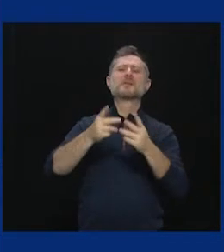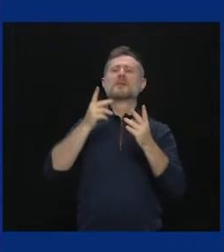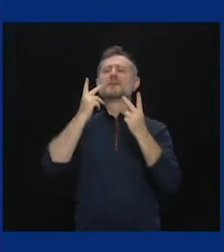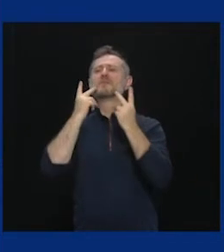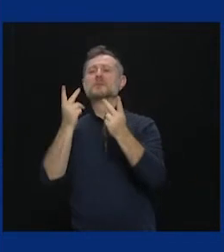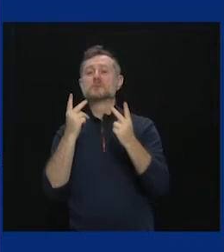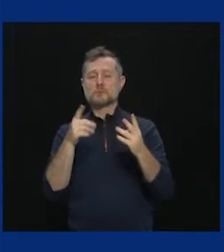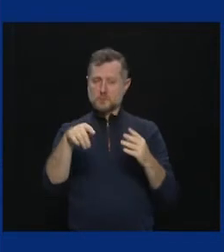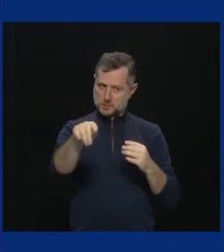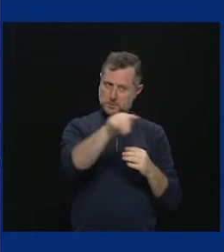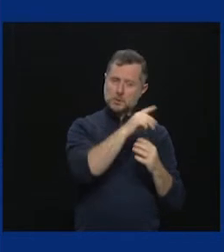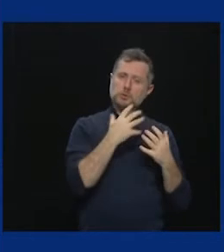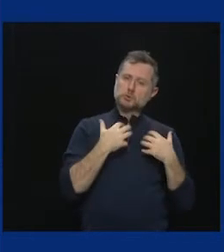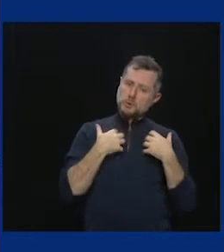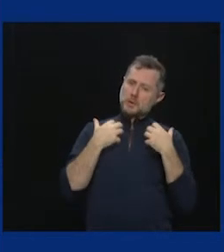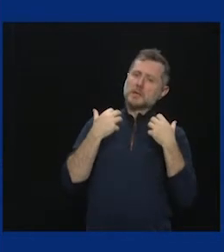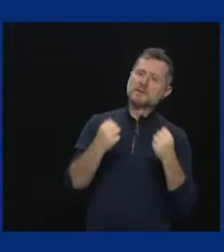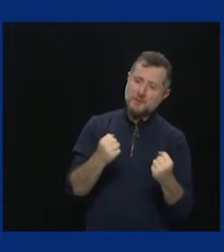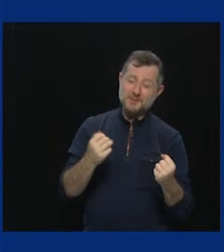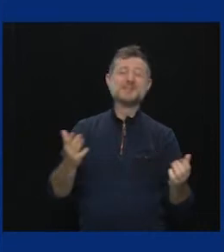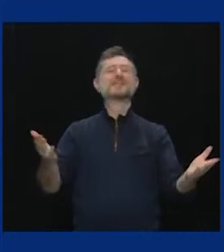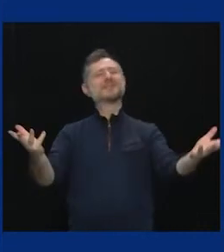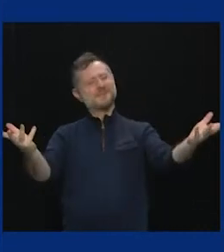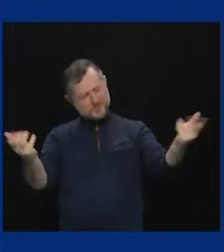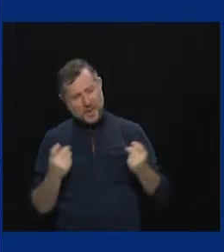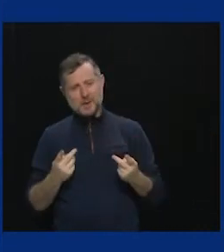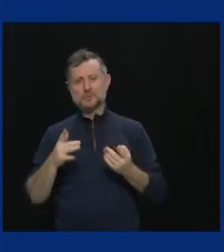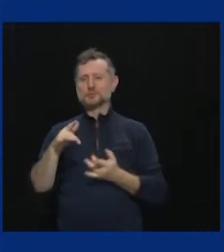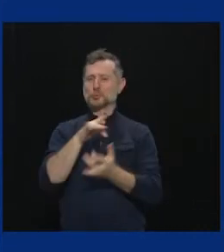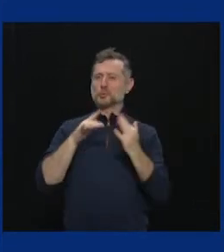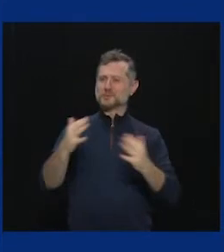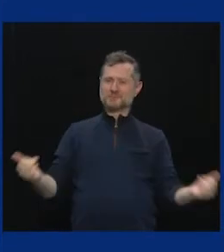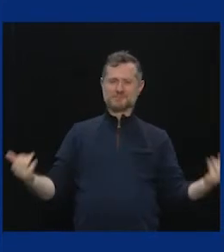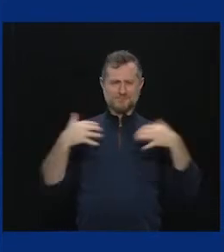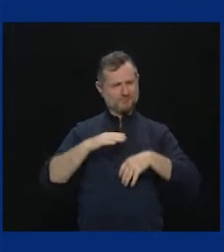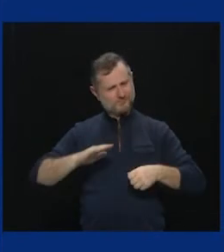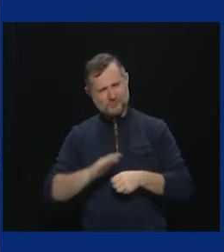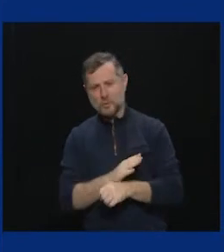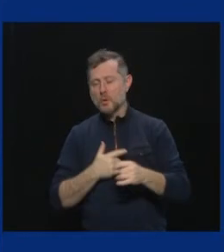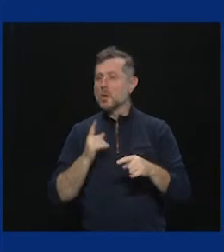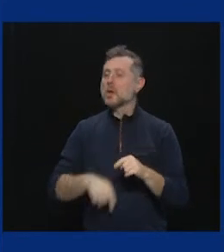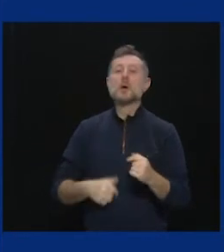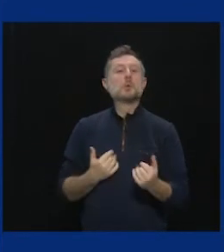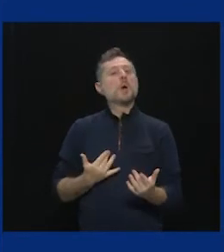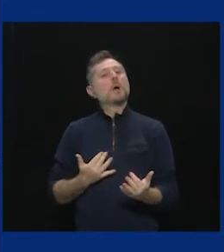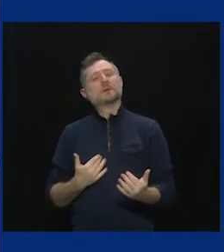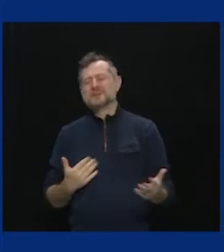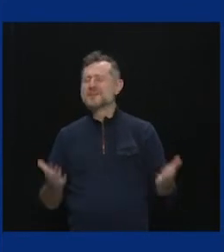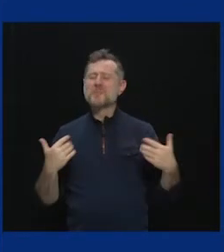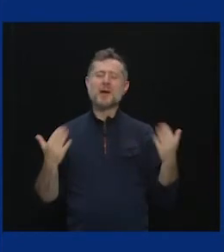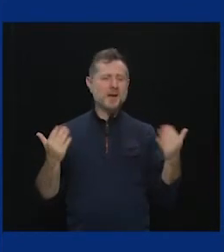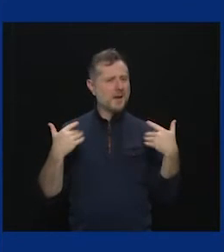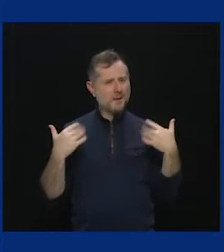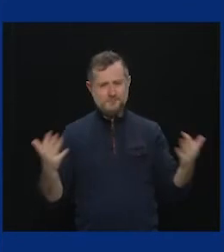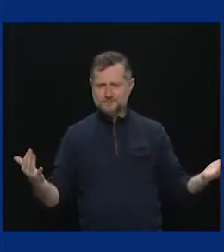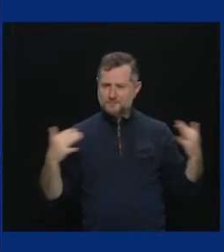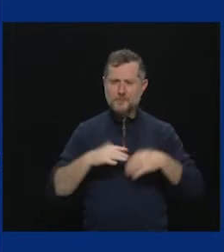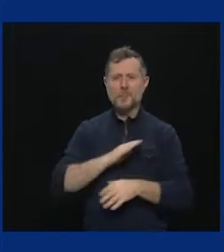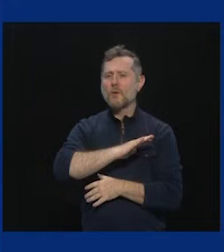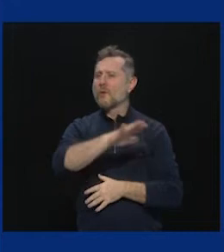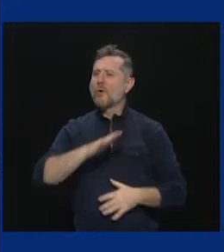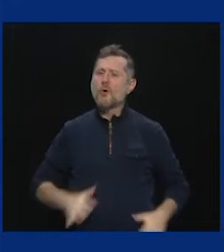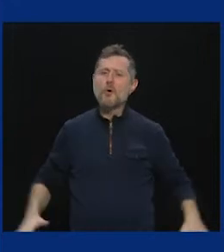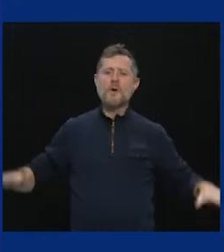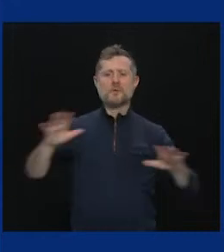full force. We can't wait to welcome those visitors, all our neighbors, to our Gilder Center